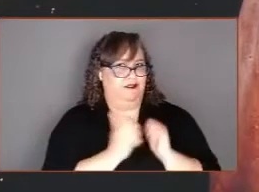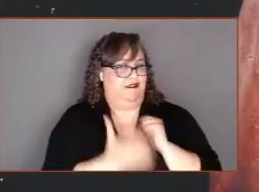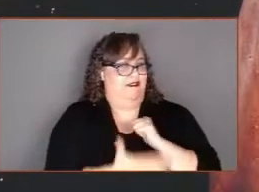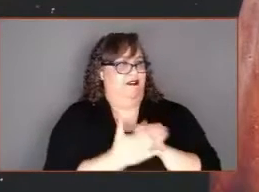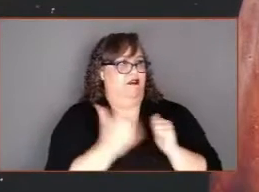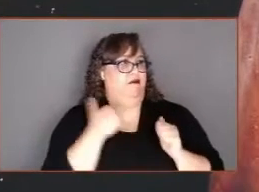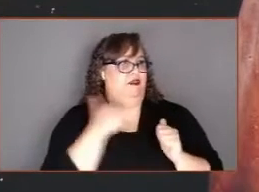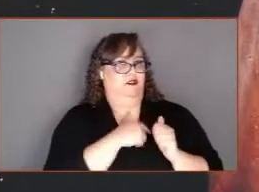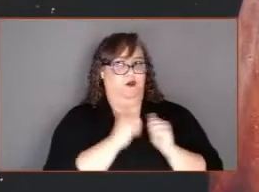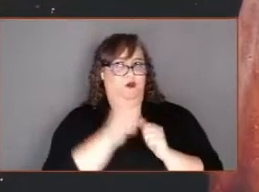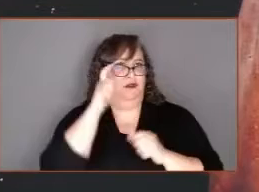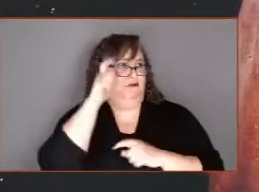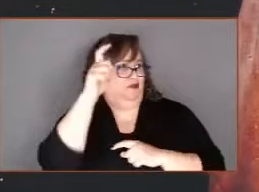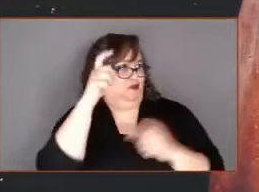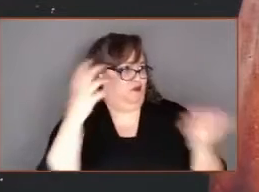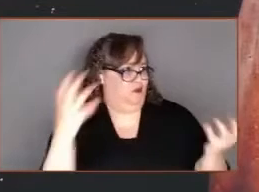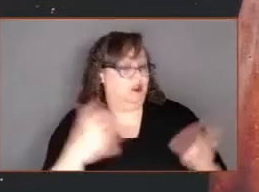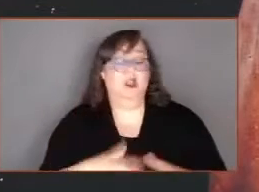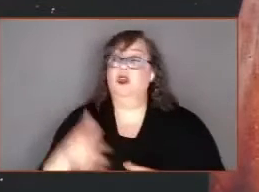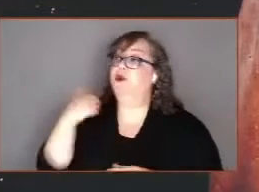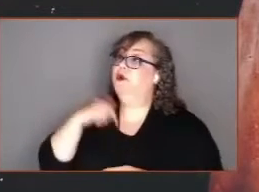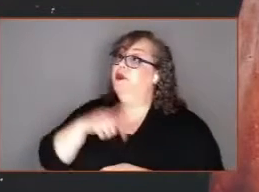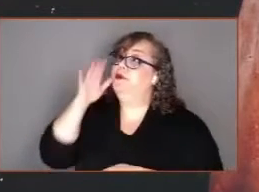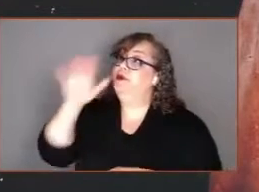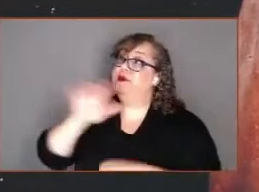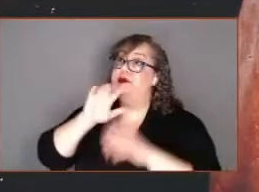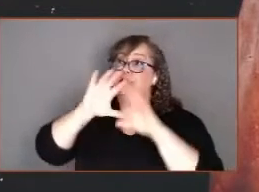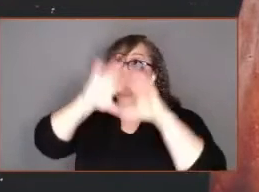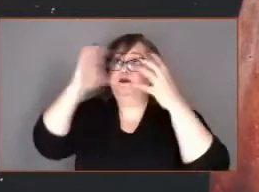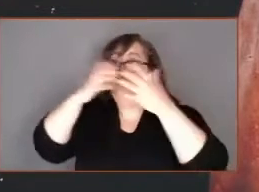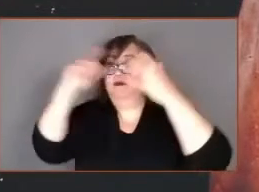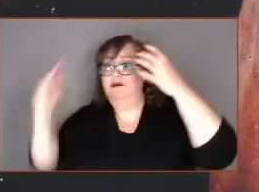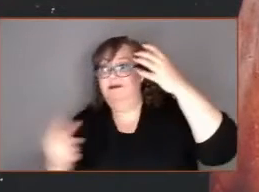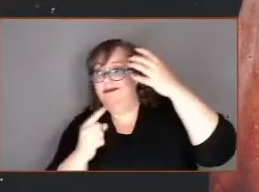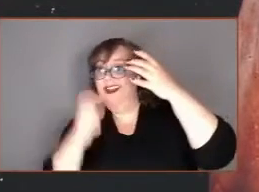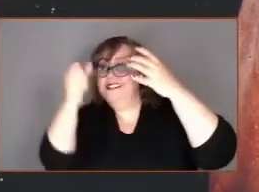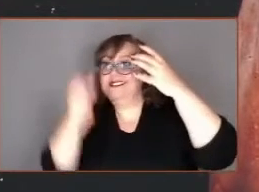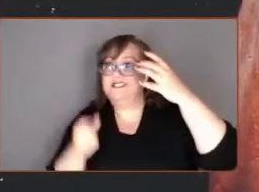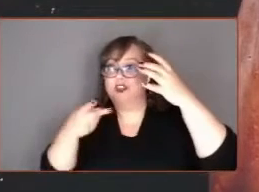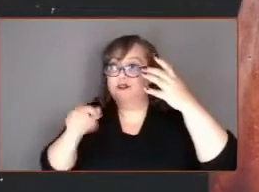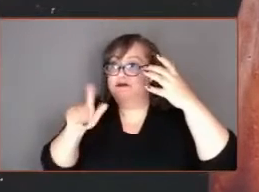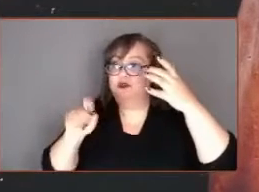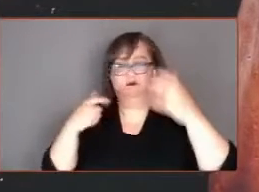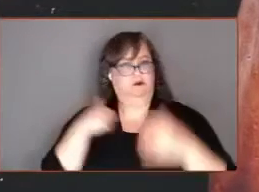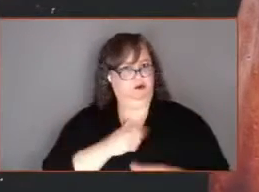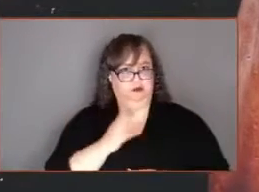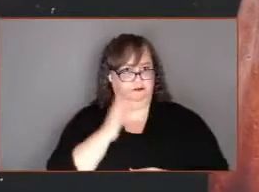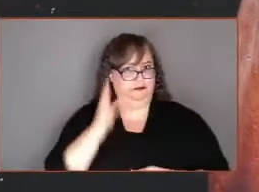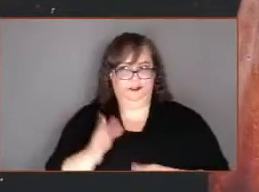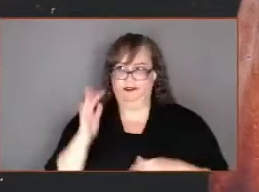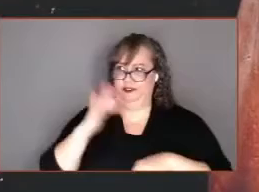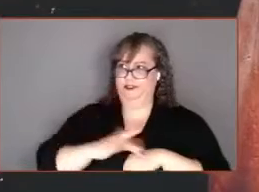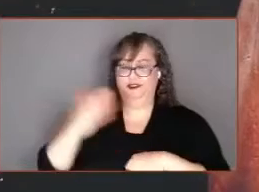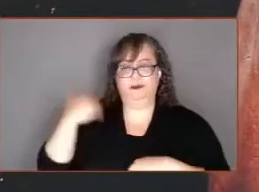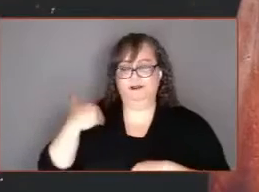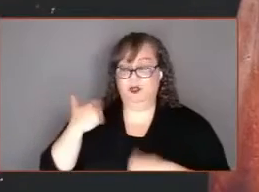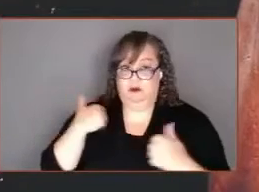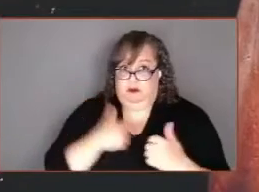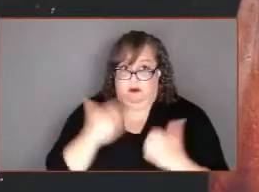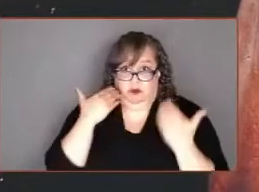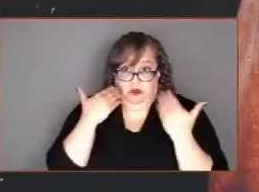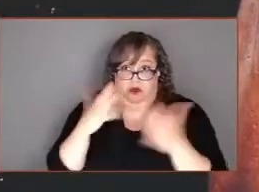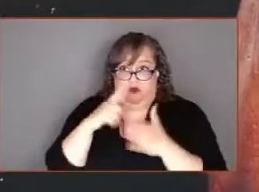humans haven't been there before. And so, for example, one of the challenges is we don't really know what the surface and subsurface are made